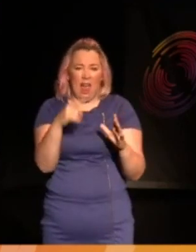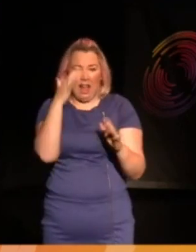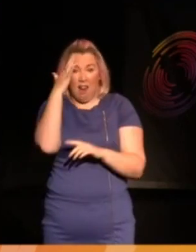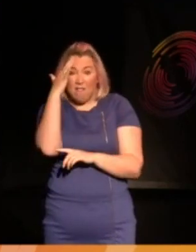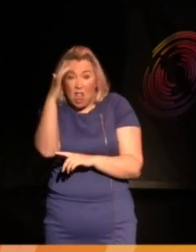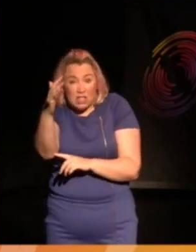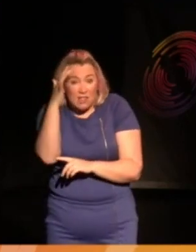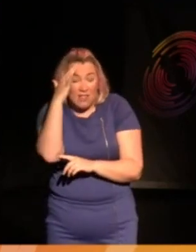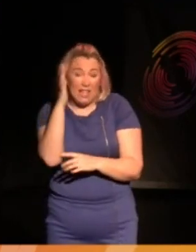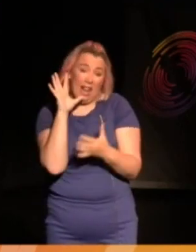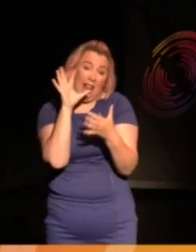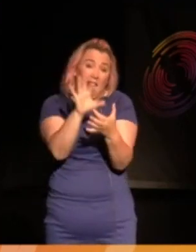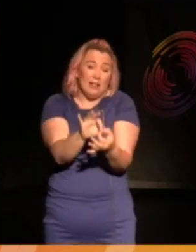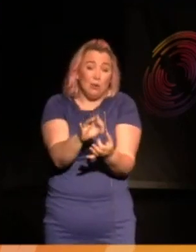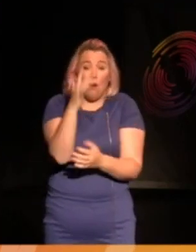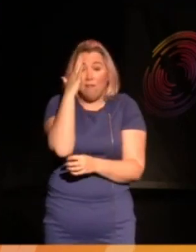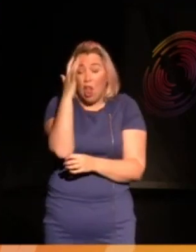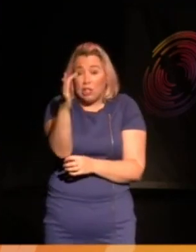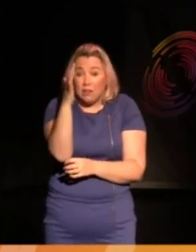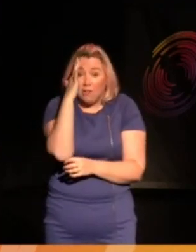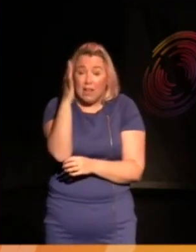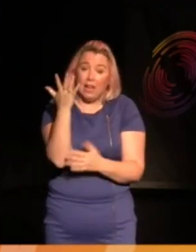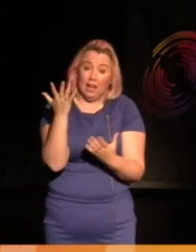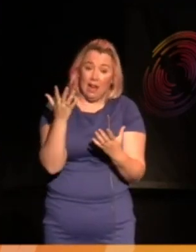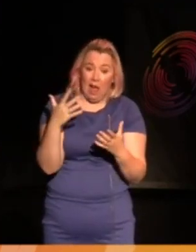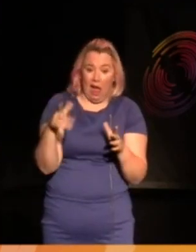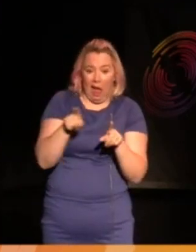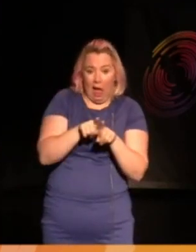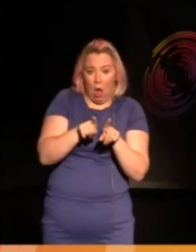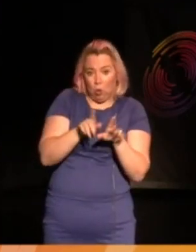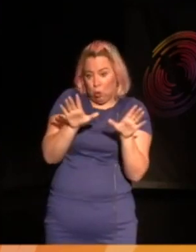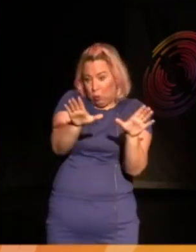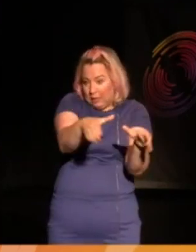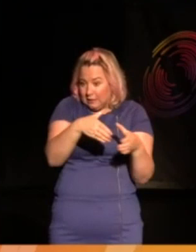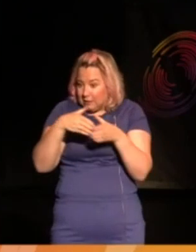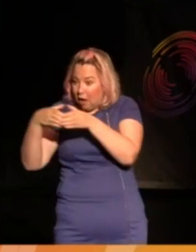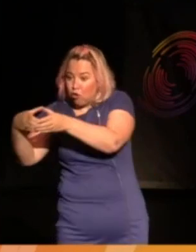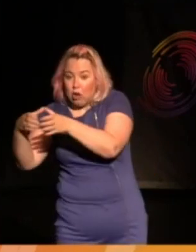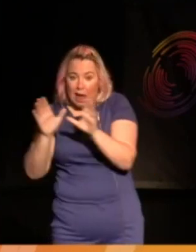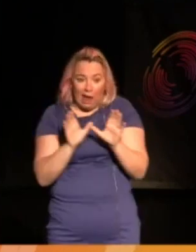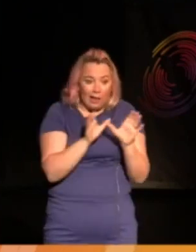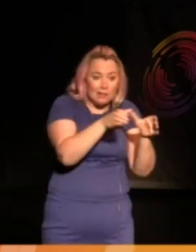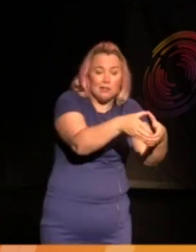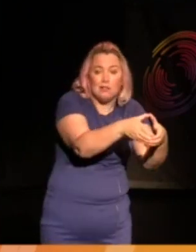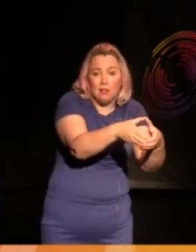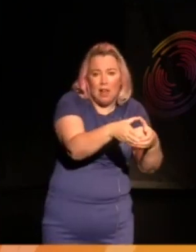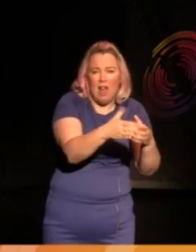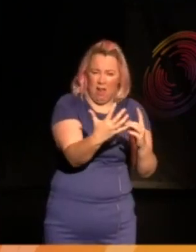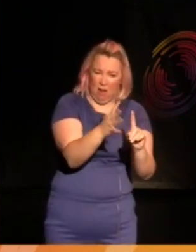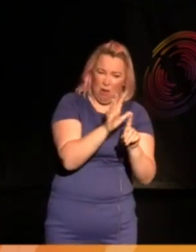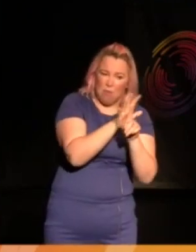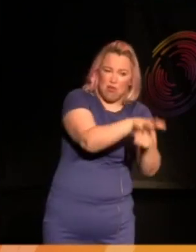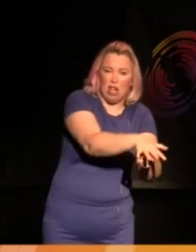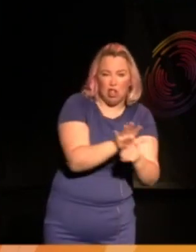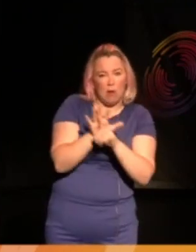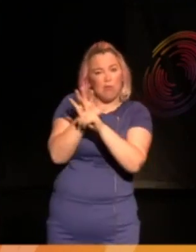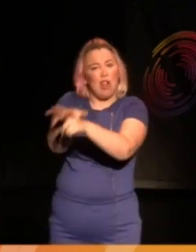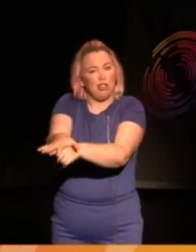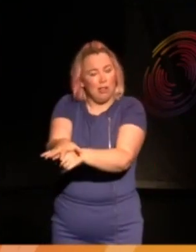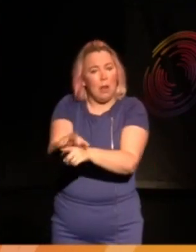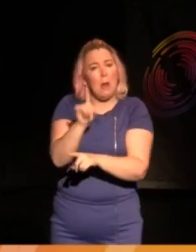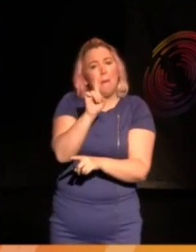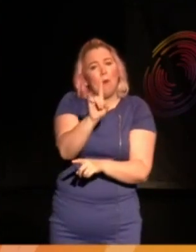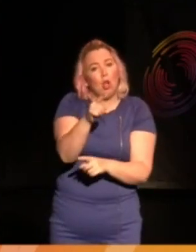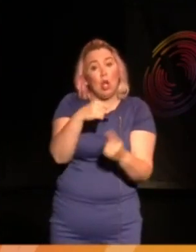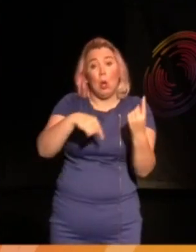philosophy, and a kind of method of segregating people, not just by the conventional methods of oppression, but actually by the idea that, like,